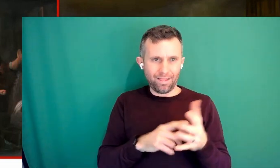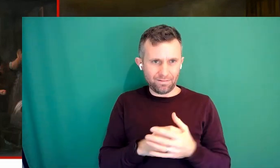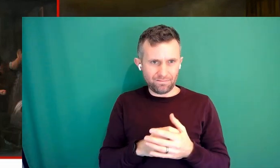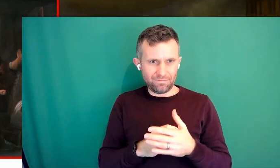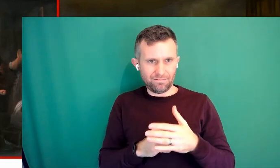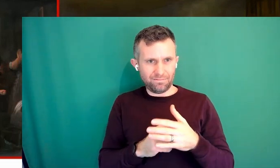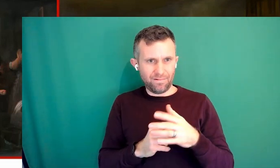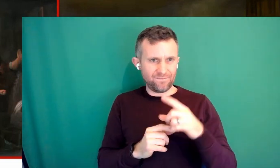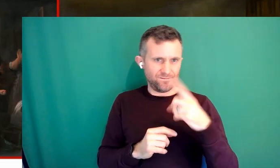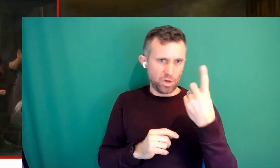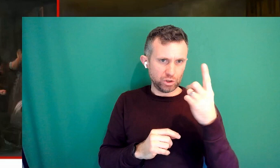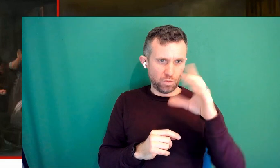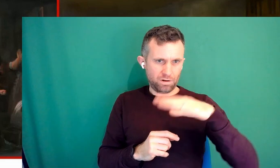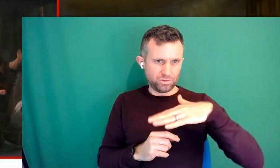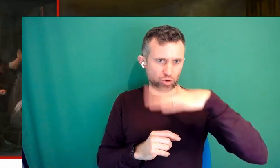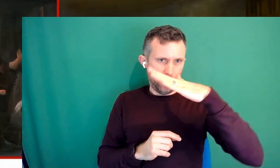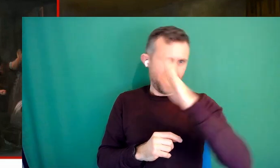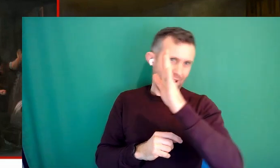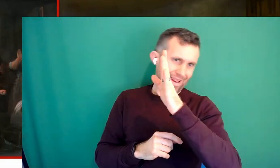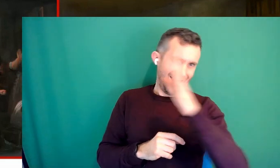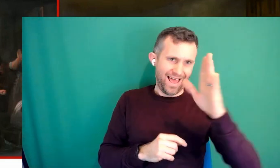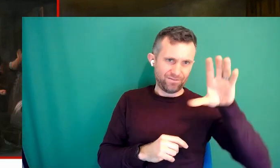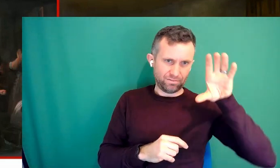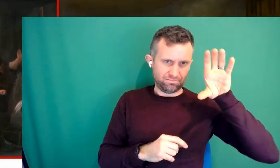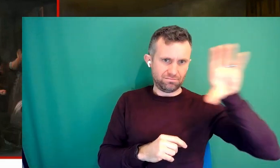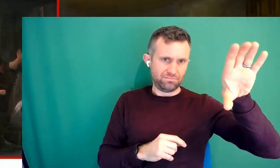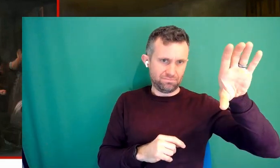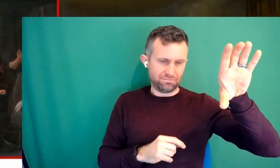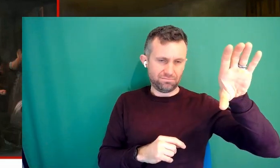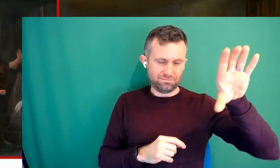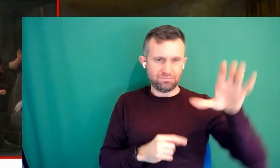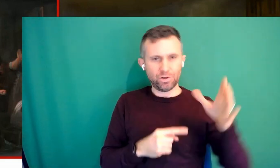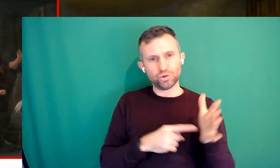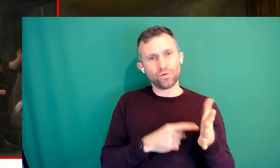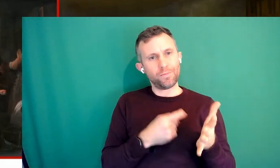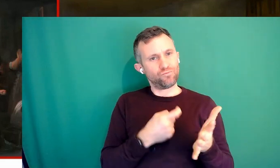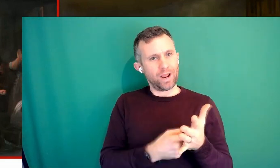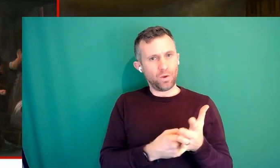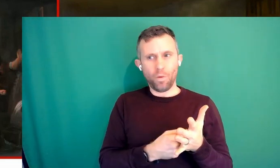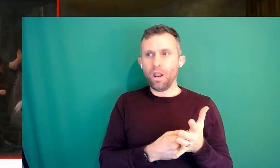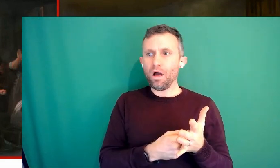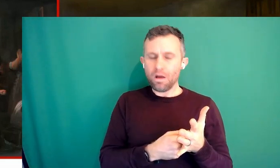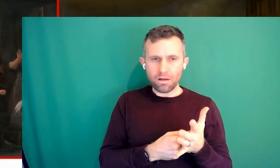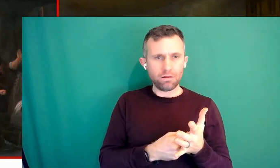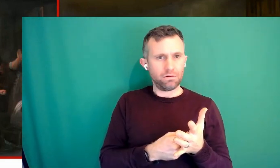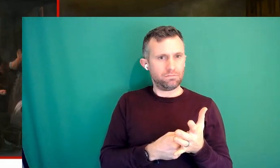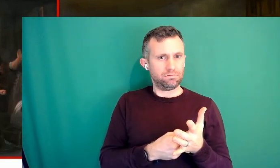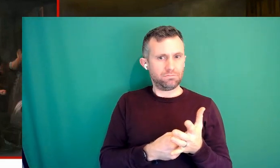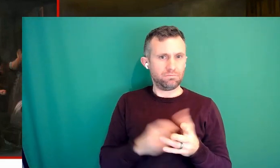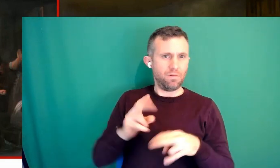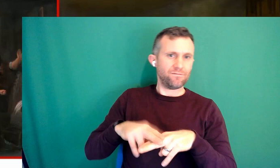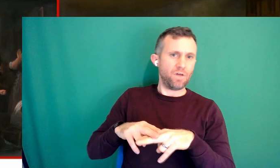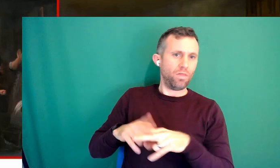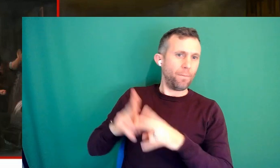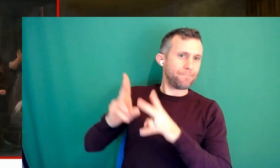day and the low life at night. In the next panel, he is being